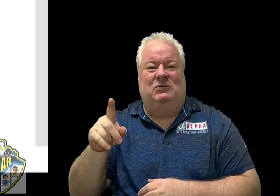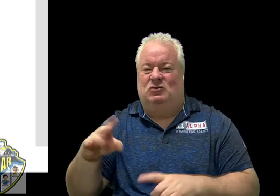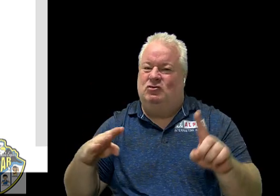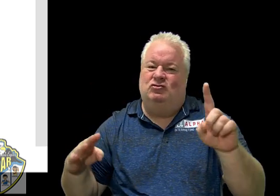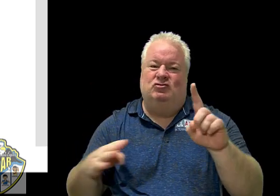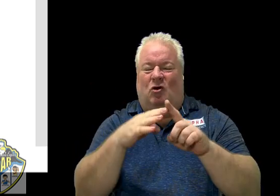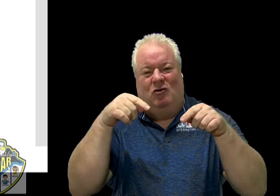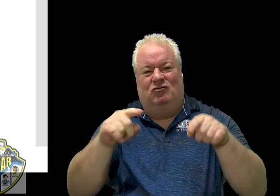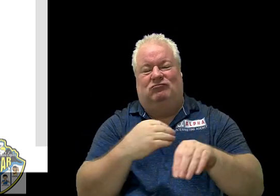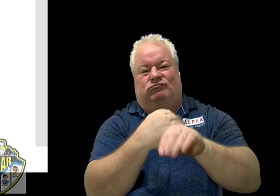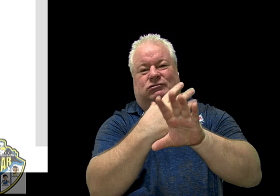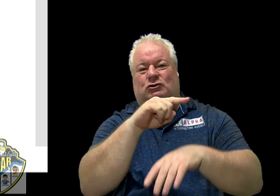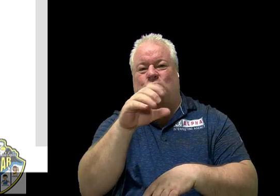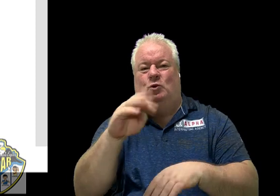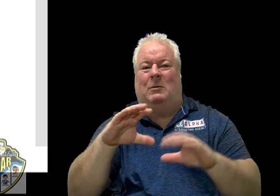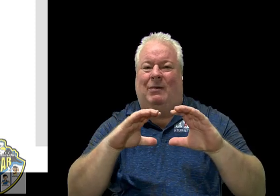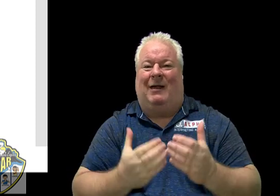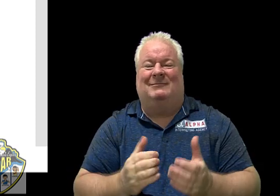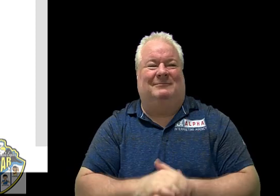soaring on Zoom.